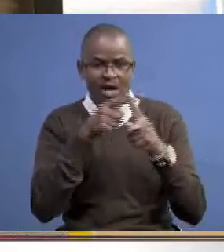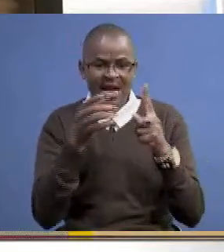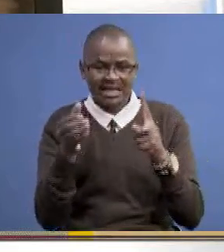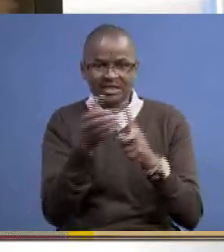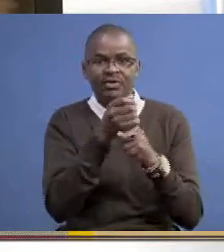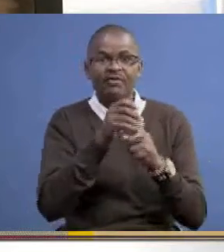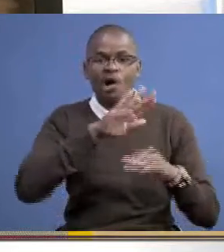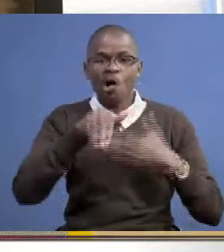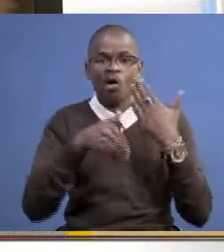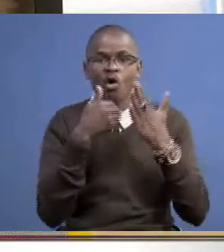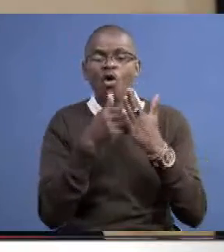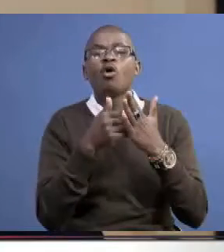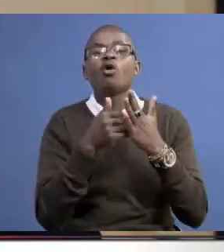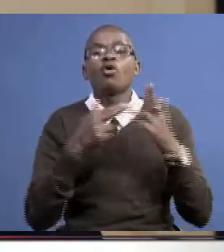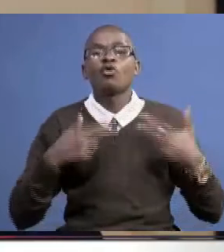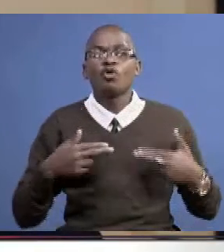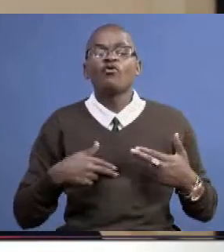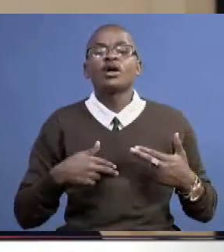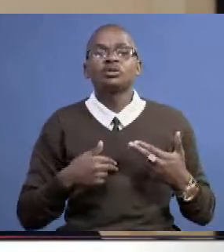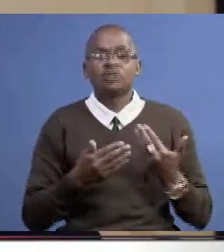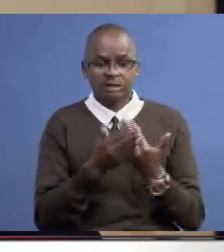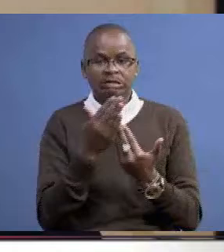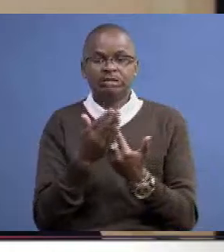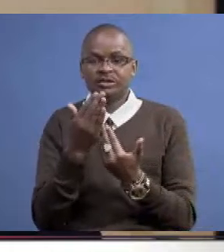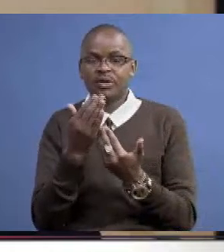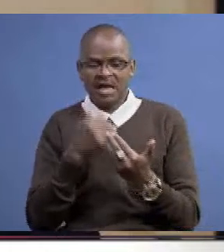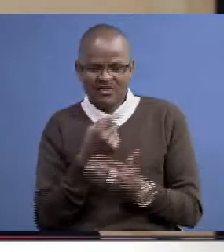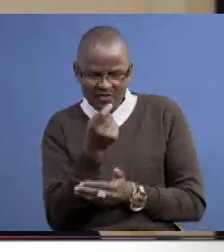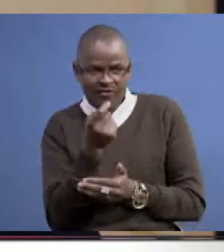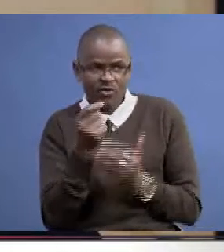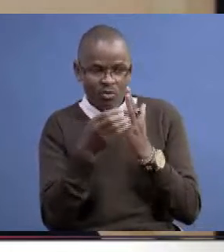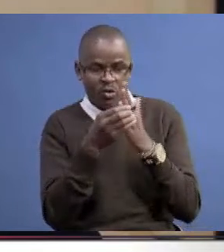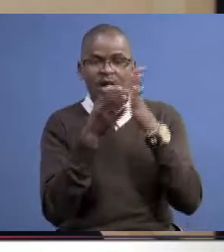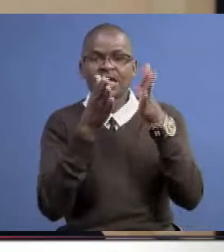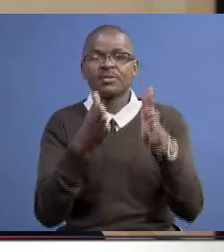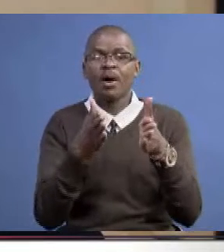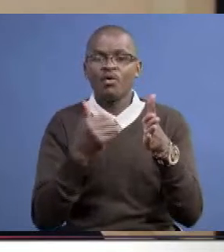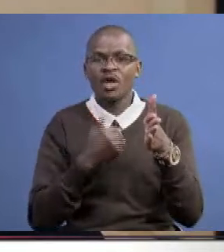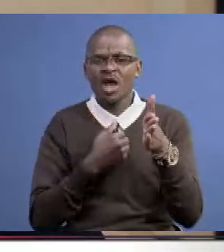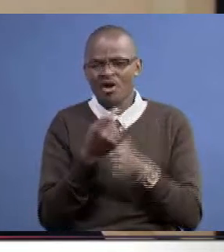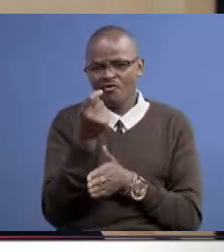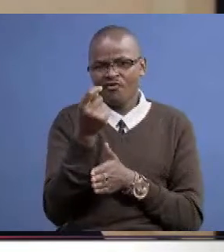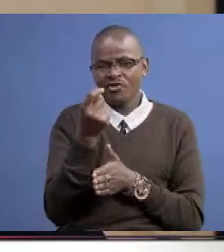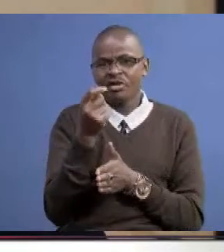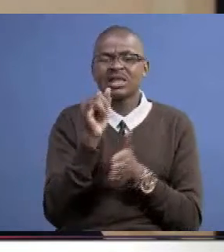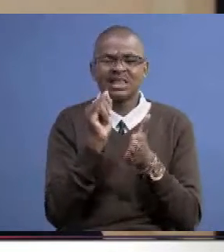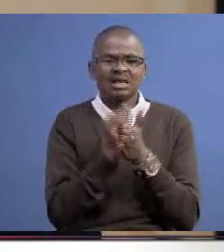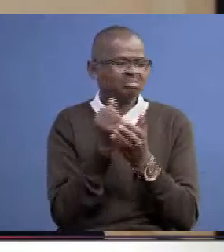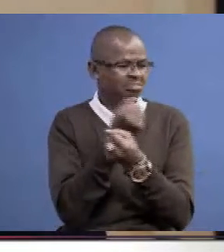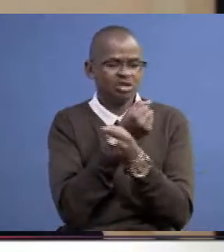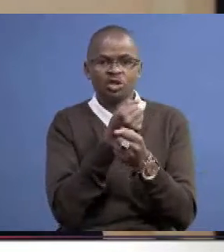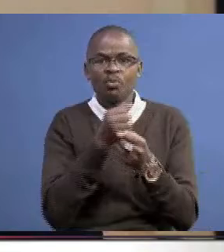achieving universal health coverage. We have very few specialists. We have very few that cannot